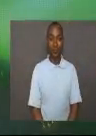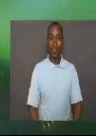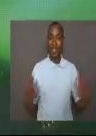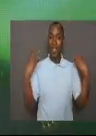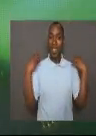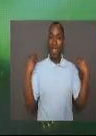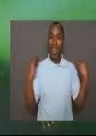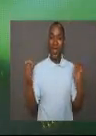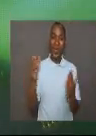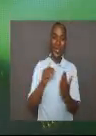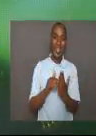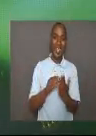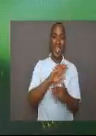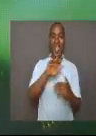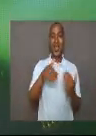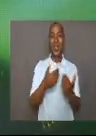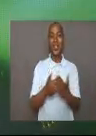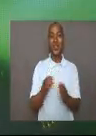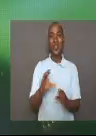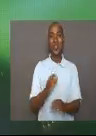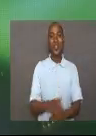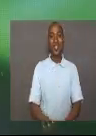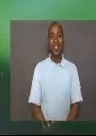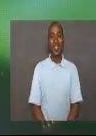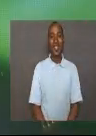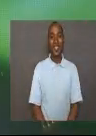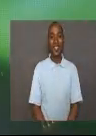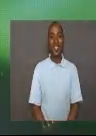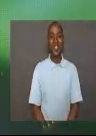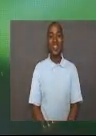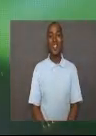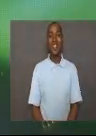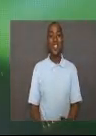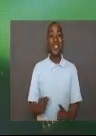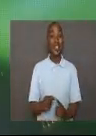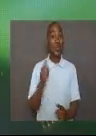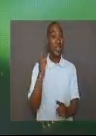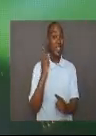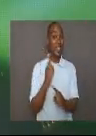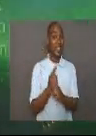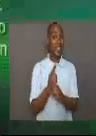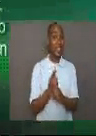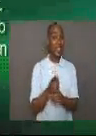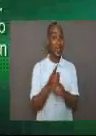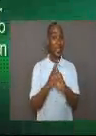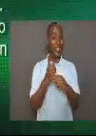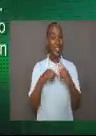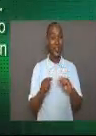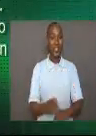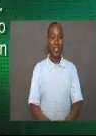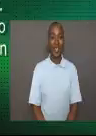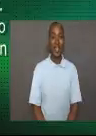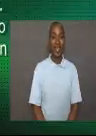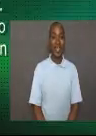Hello again, class. Let us go through the correct answers.